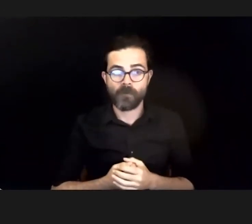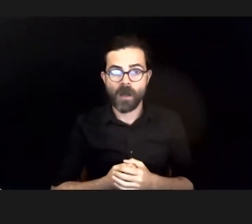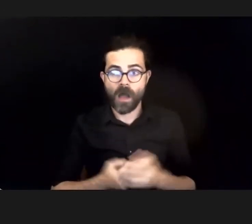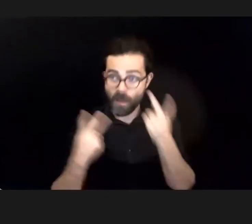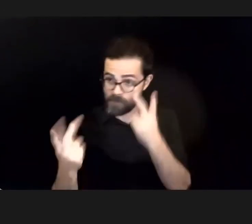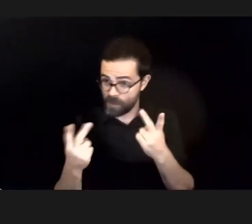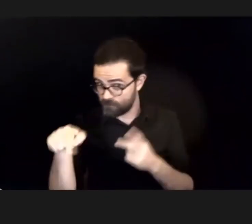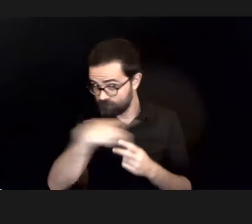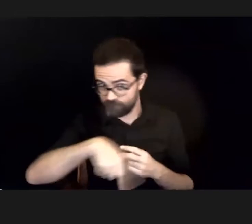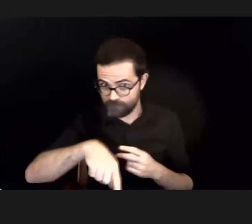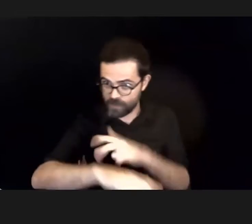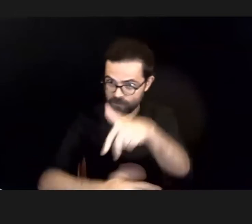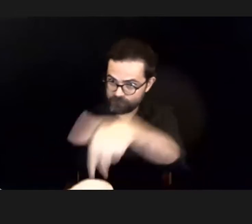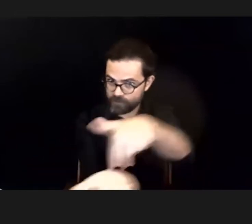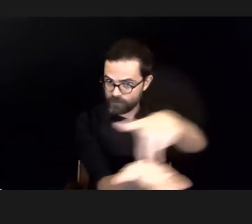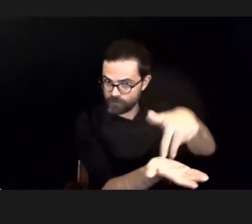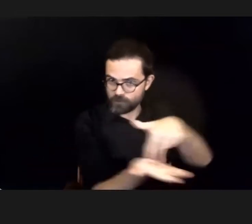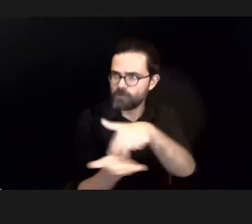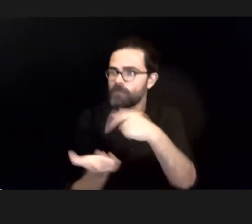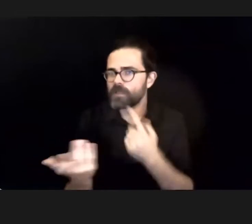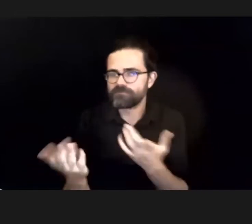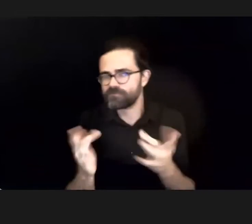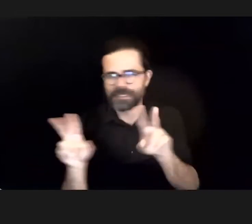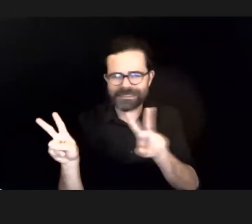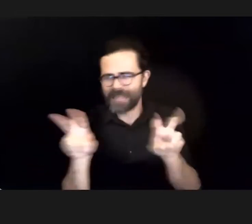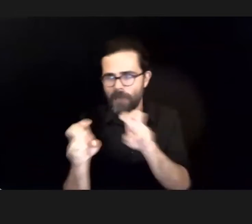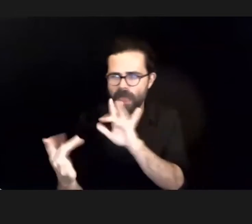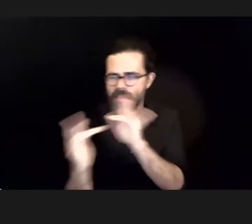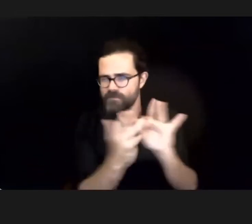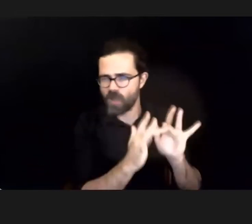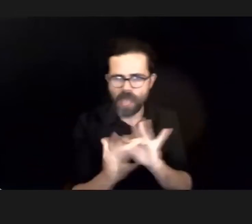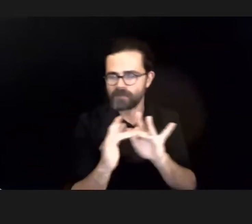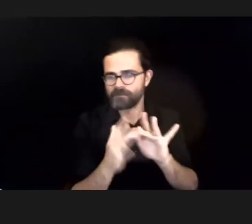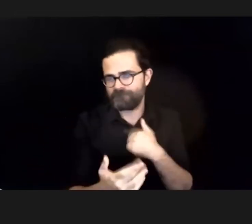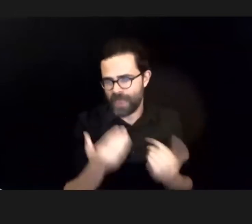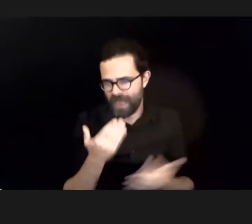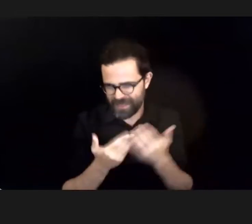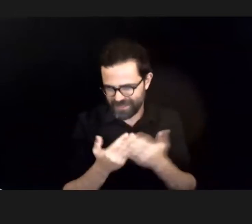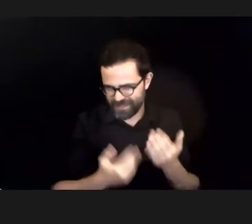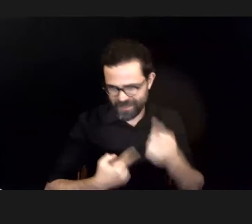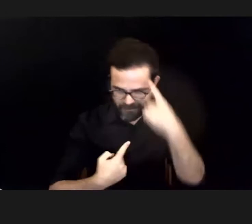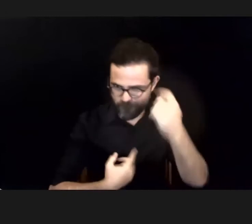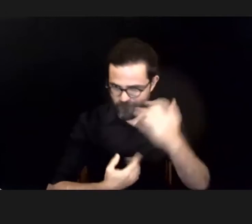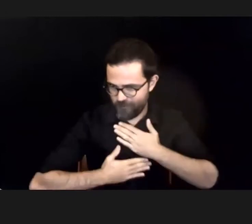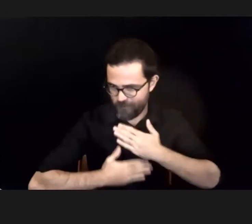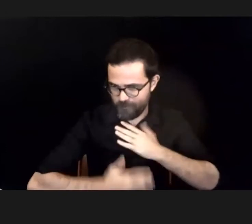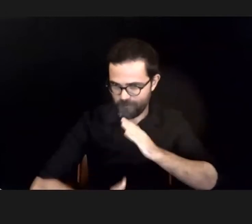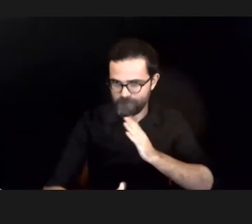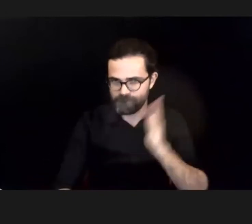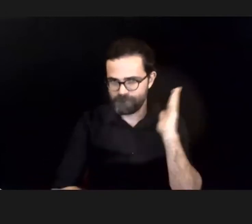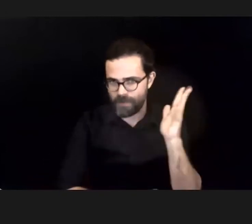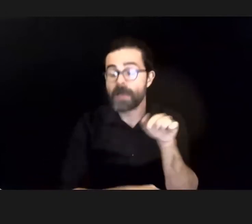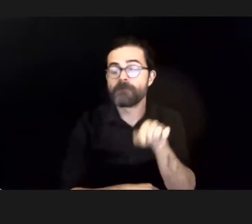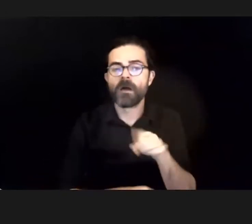of that. I am going to share later my website, the website of Texas, so you can know more about